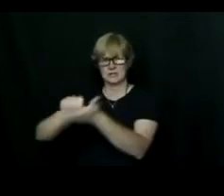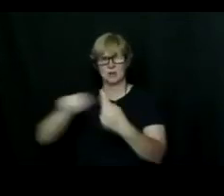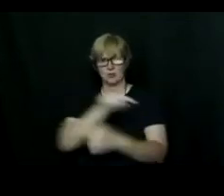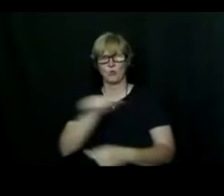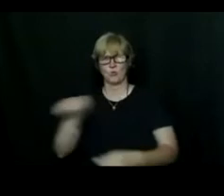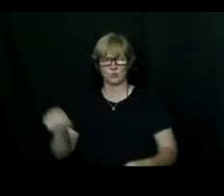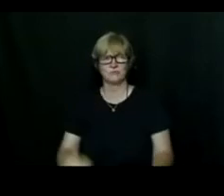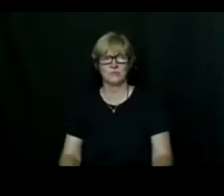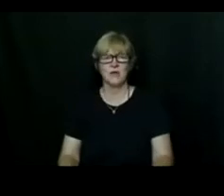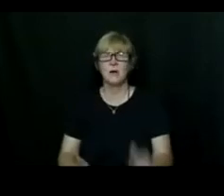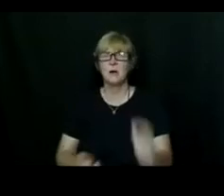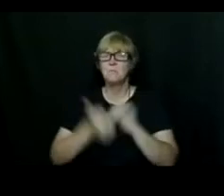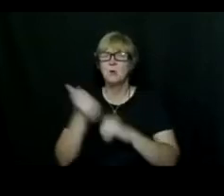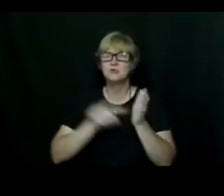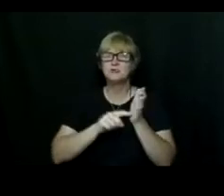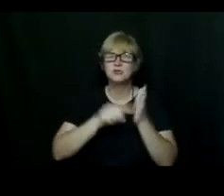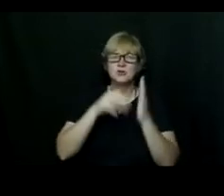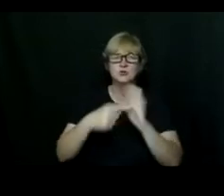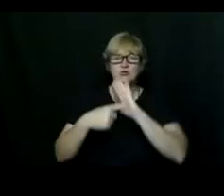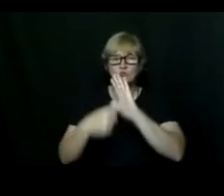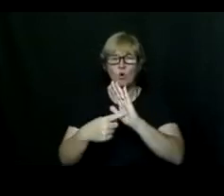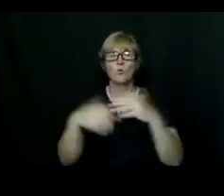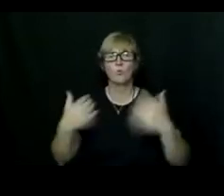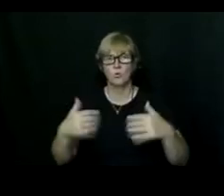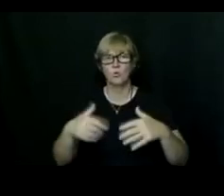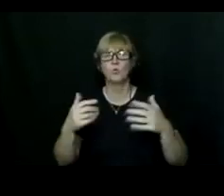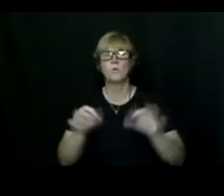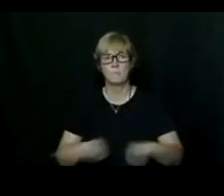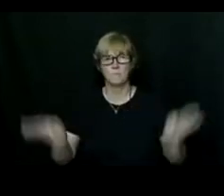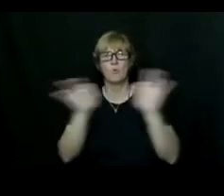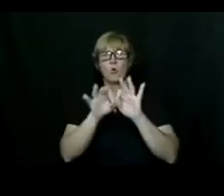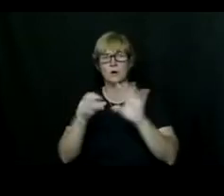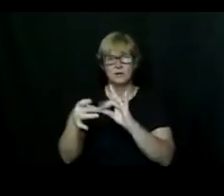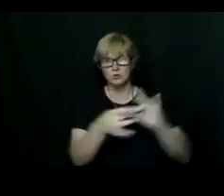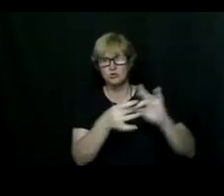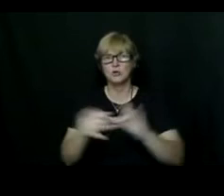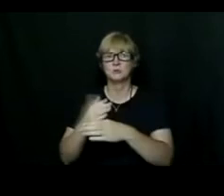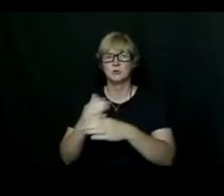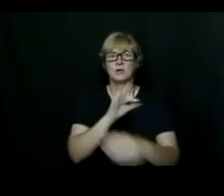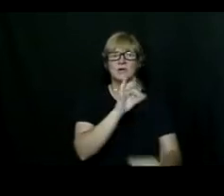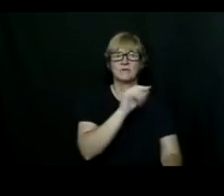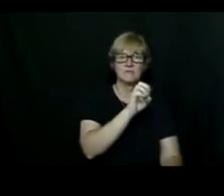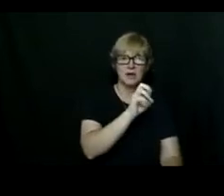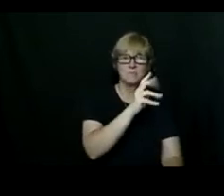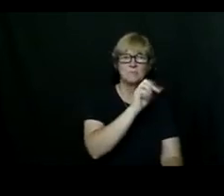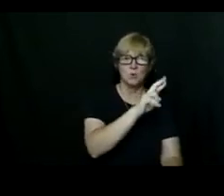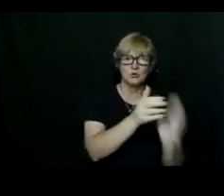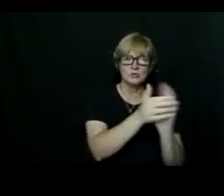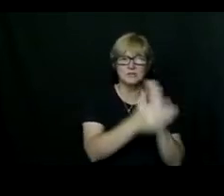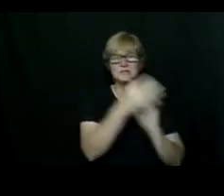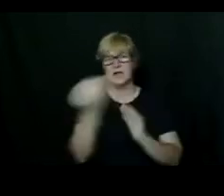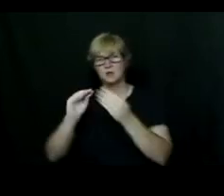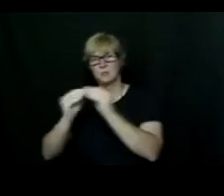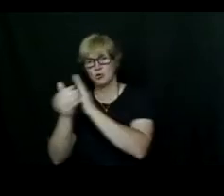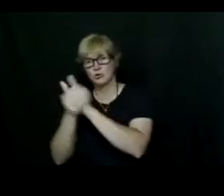studies really report that there's a significant association between fine motor skills and numerical skills, but most studies have not really gone into why